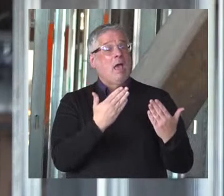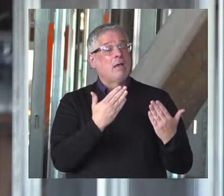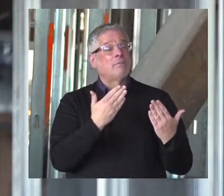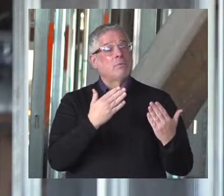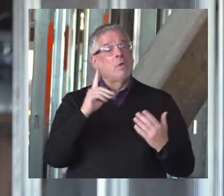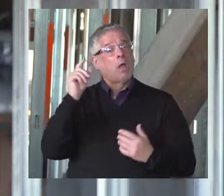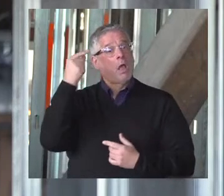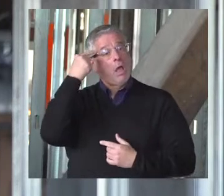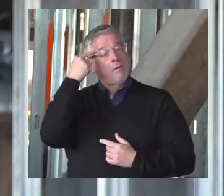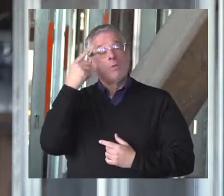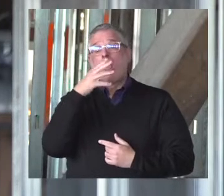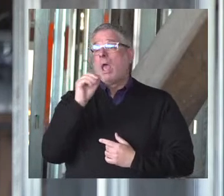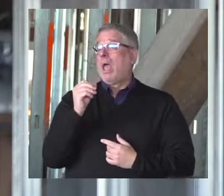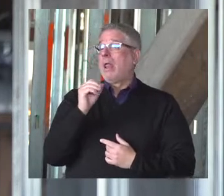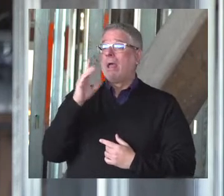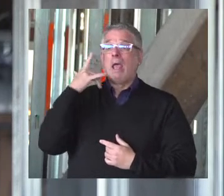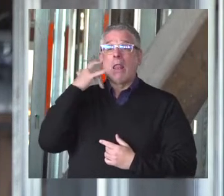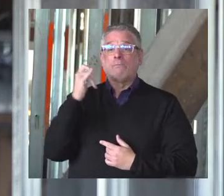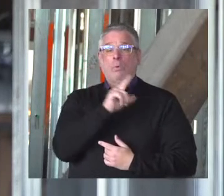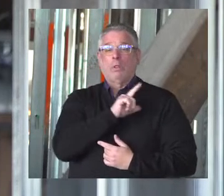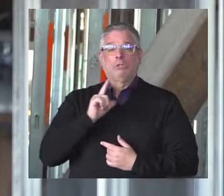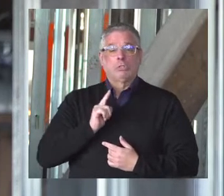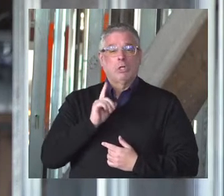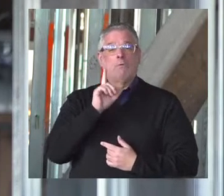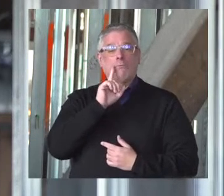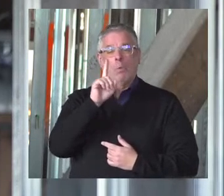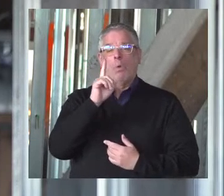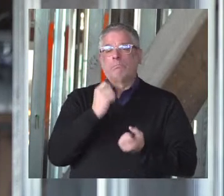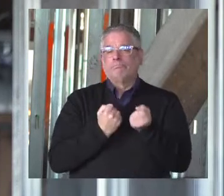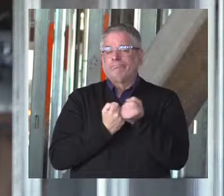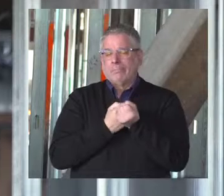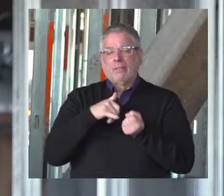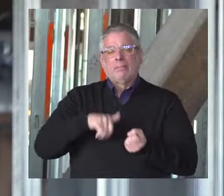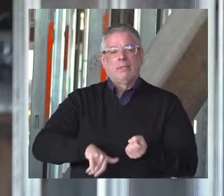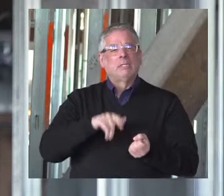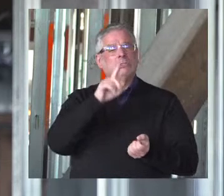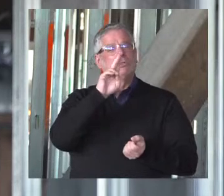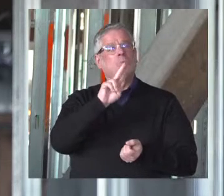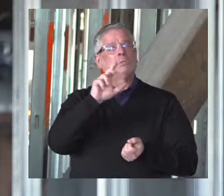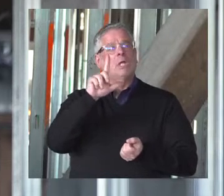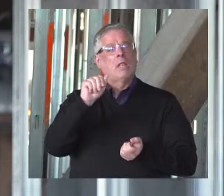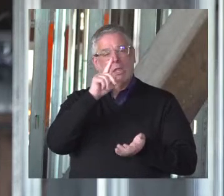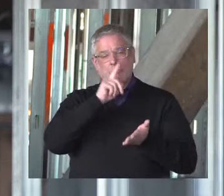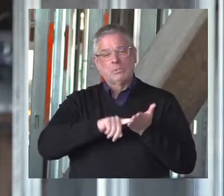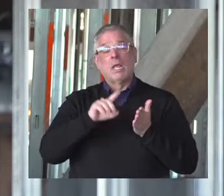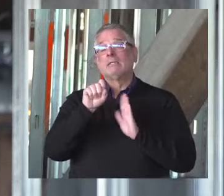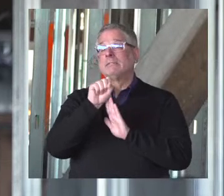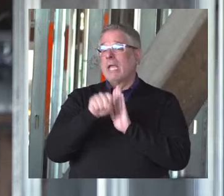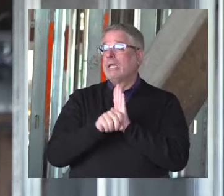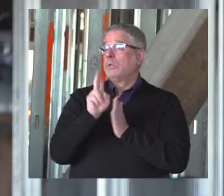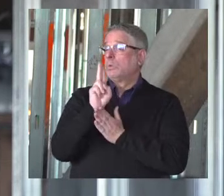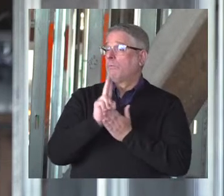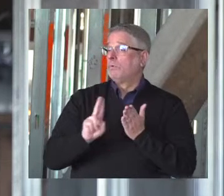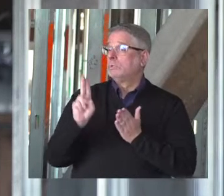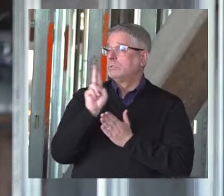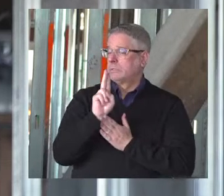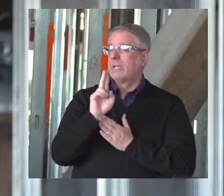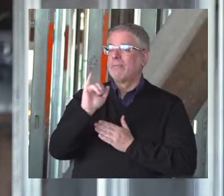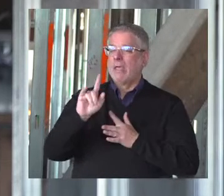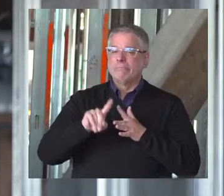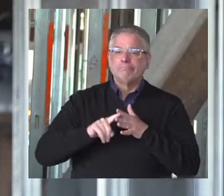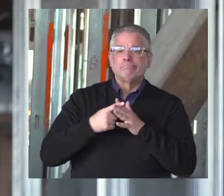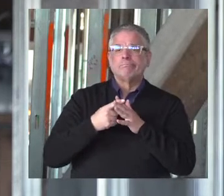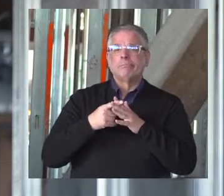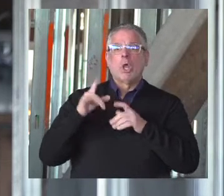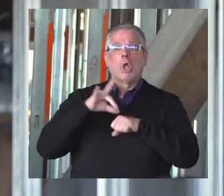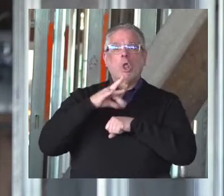California legislature for supporting the UCLA Research Park and for continuing to put our state, as well as our state universities, at the forefront of